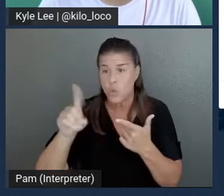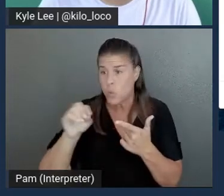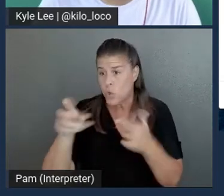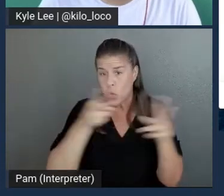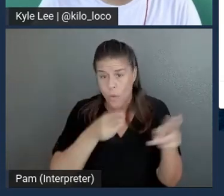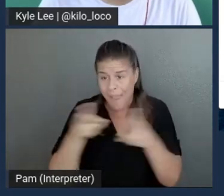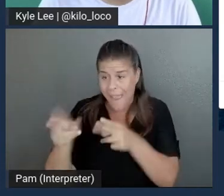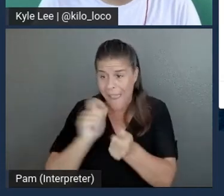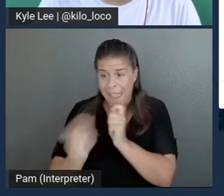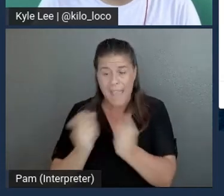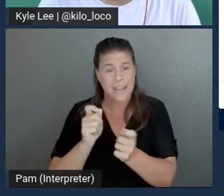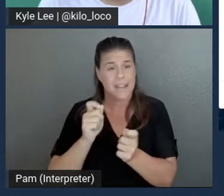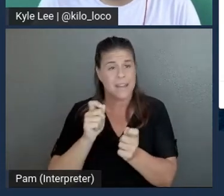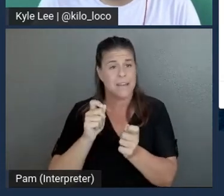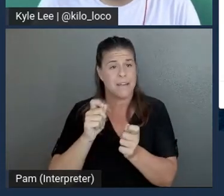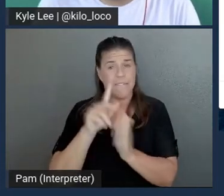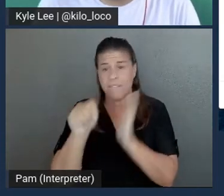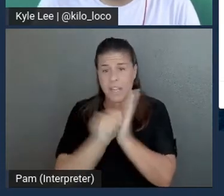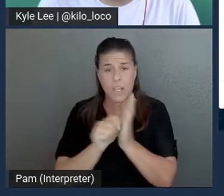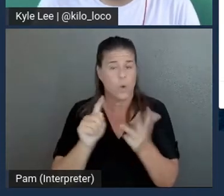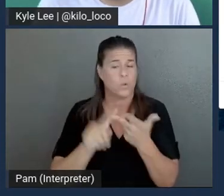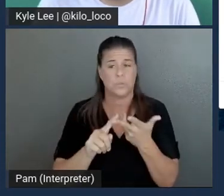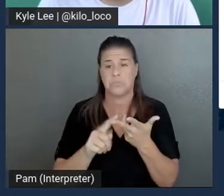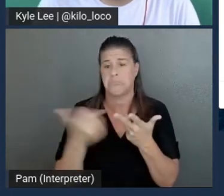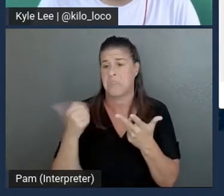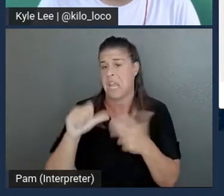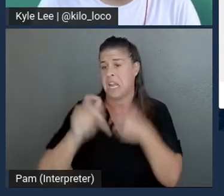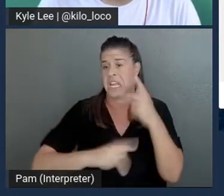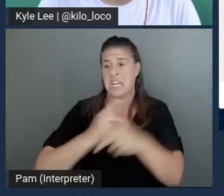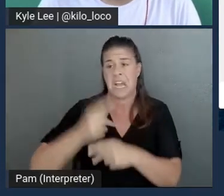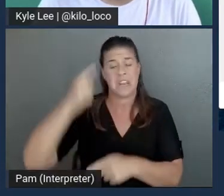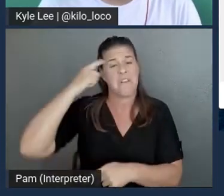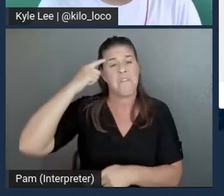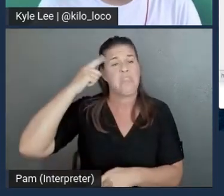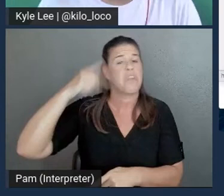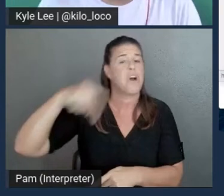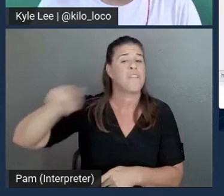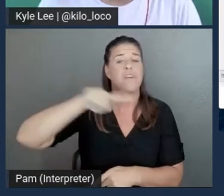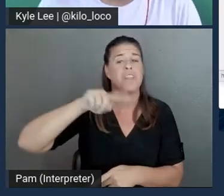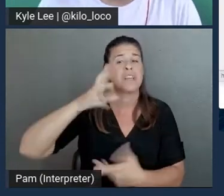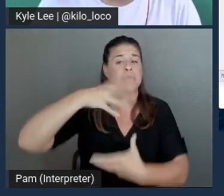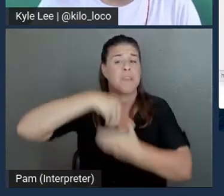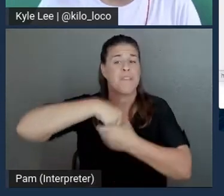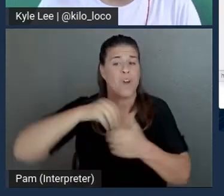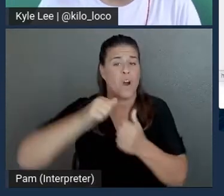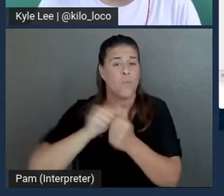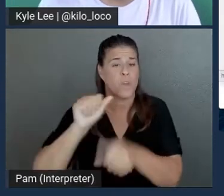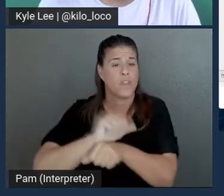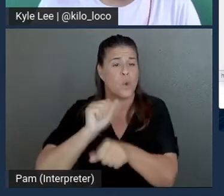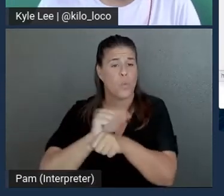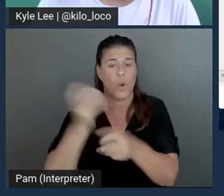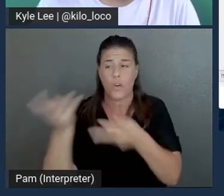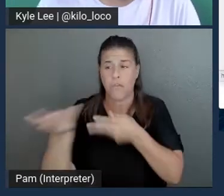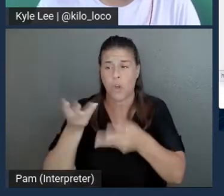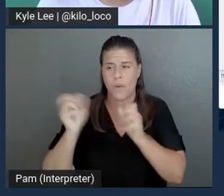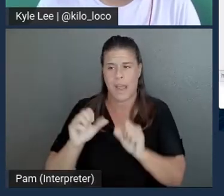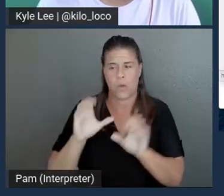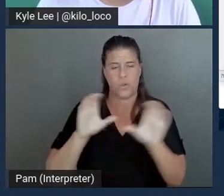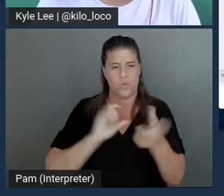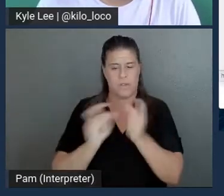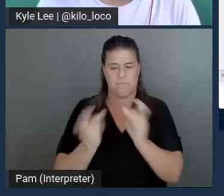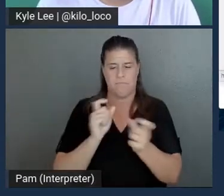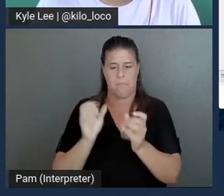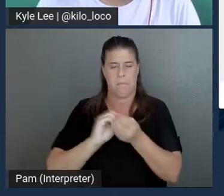videos? Is there any kind of a thought of this being part of your workflow now that you can code it, you can make it more